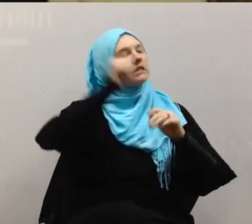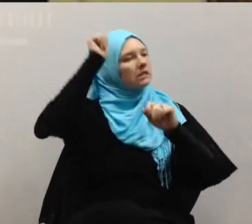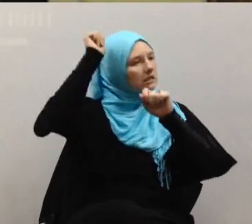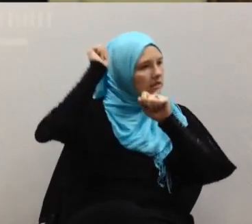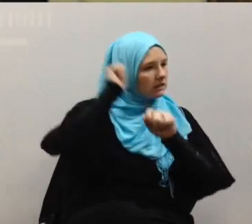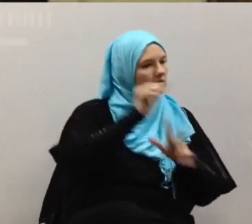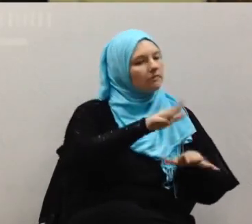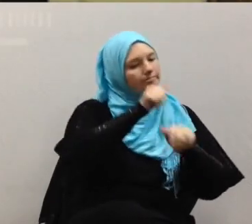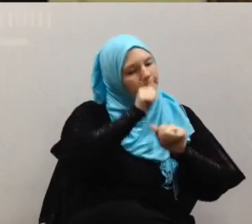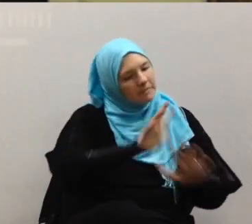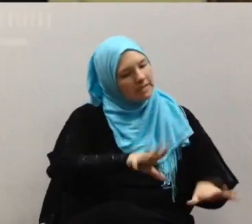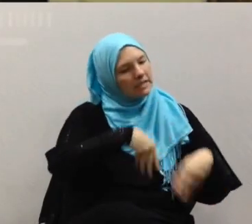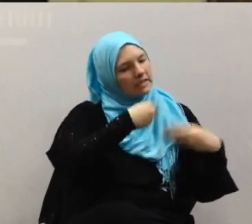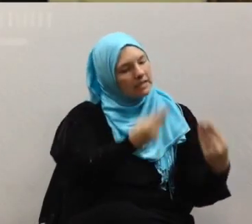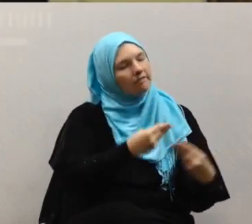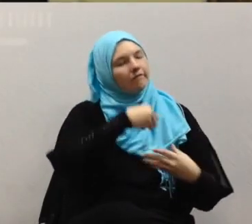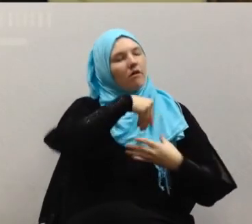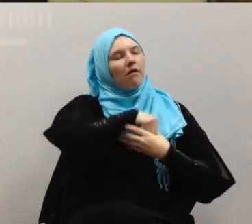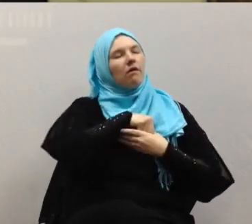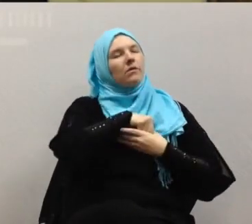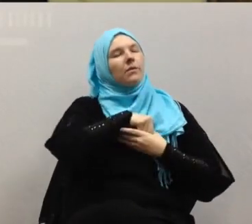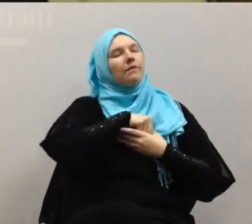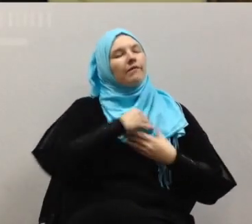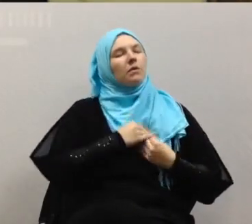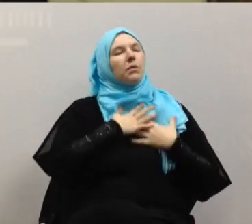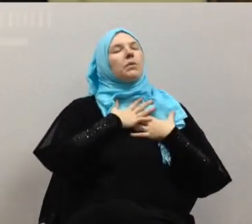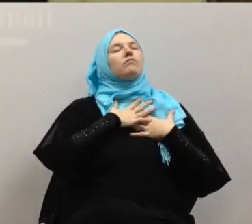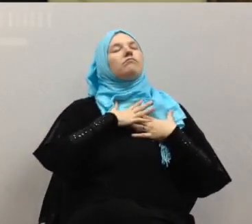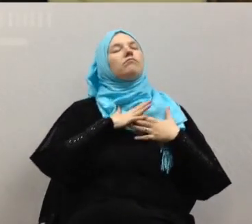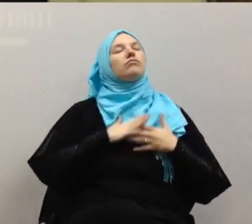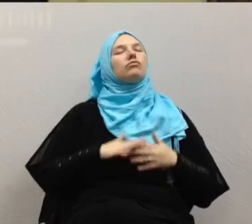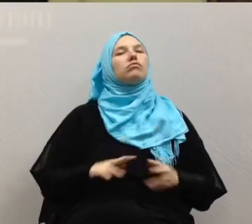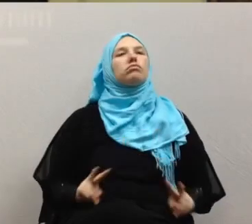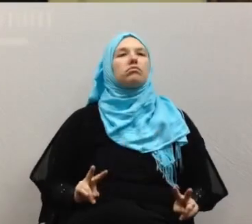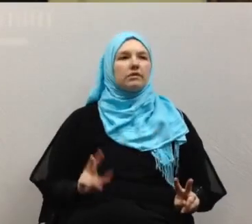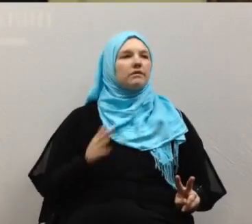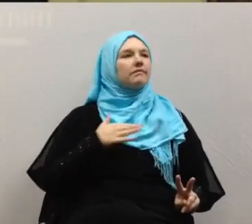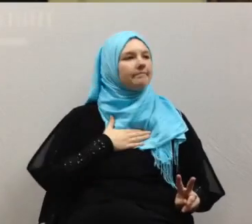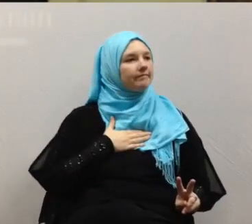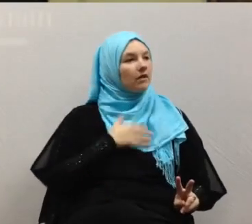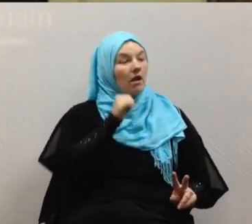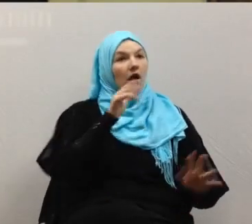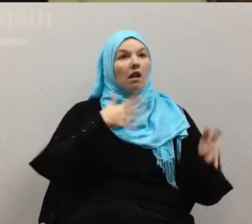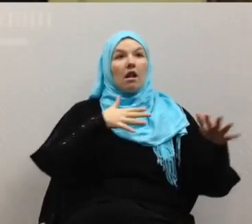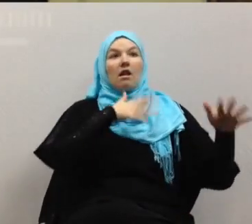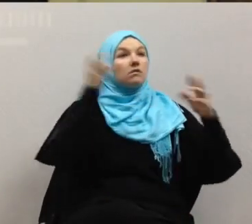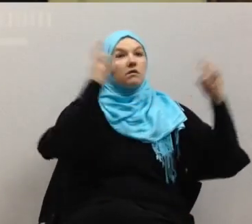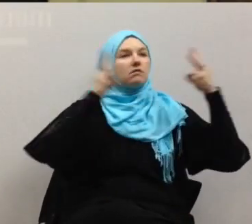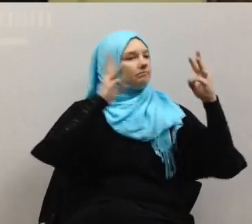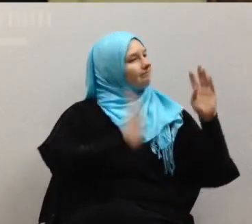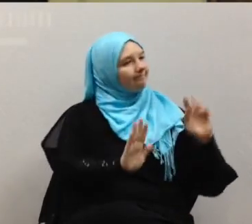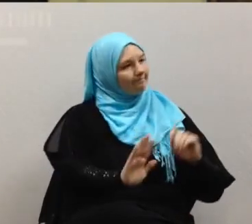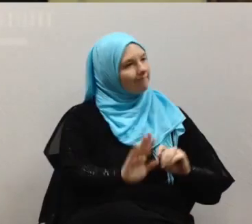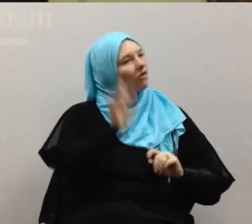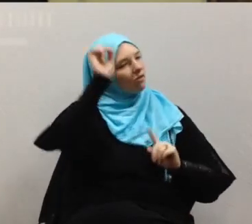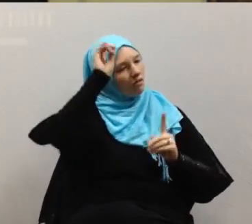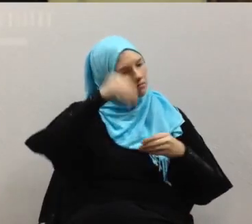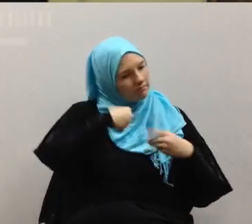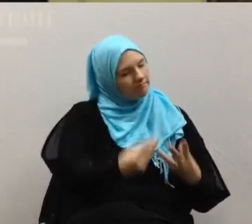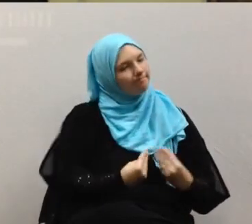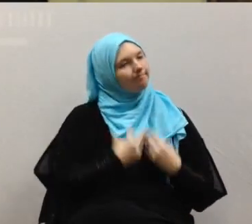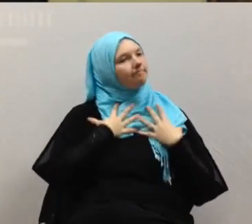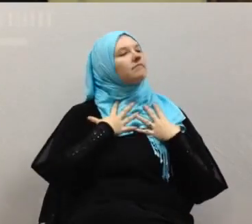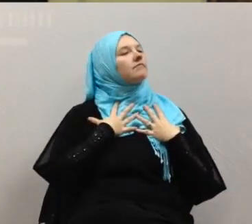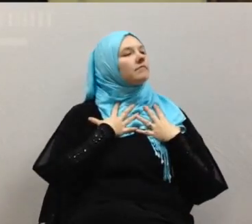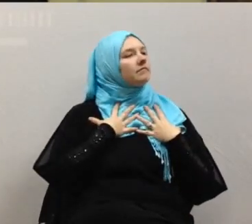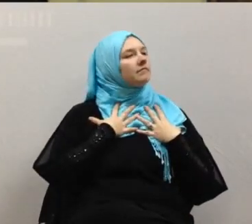into the hearts of the believers, that they would be increased in faith along with their current